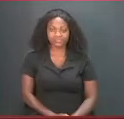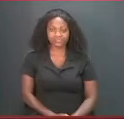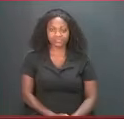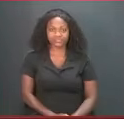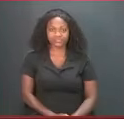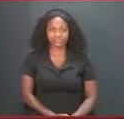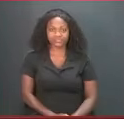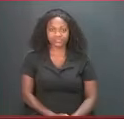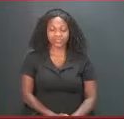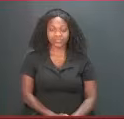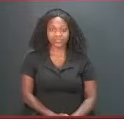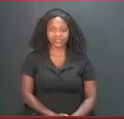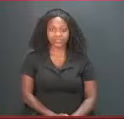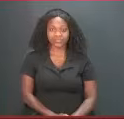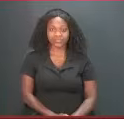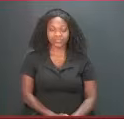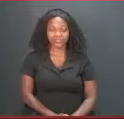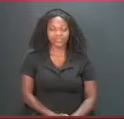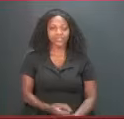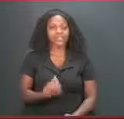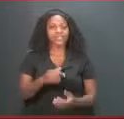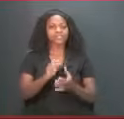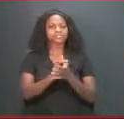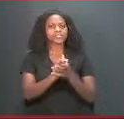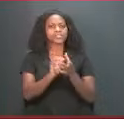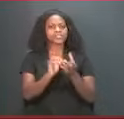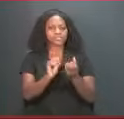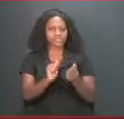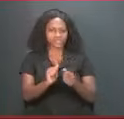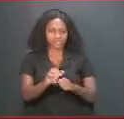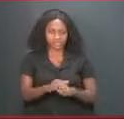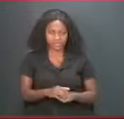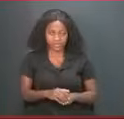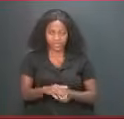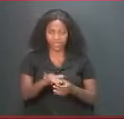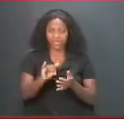the office of the official